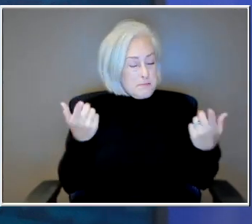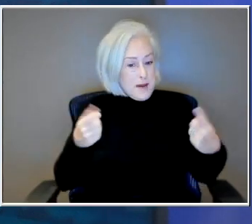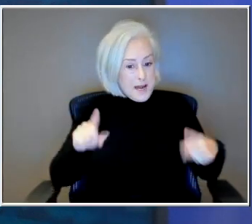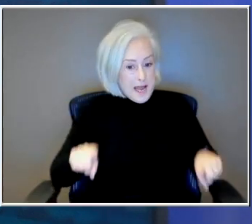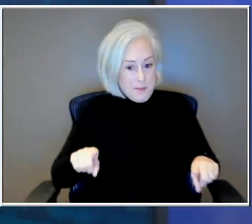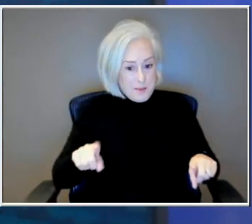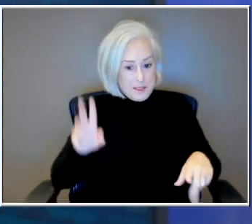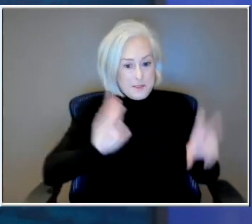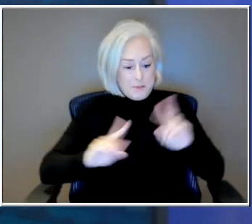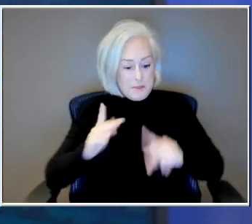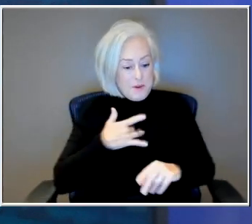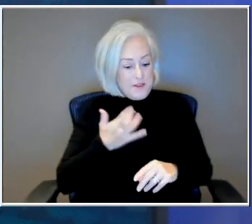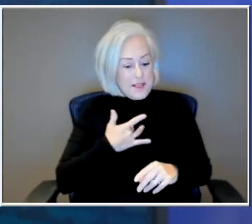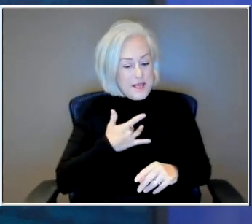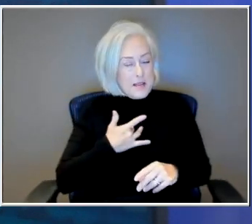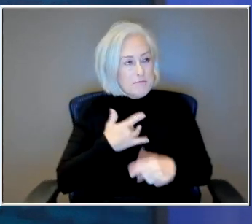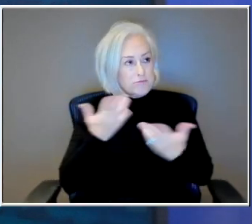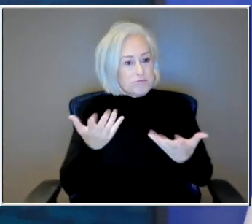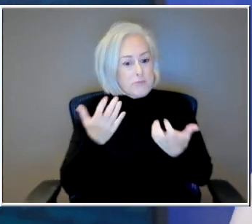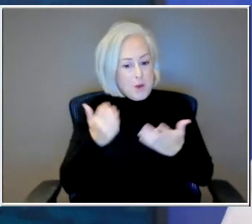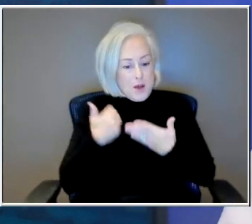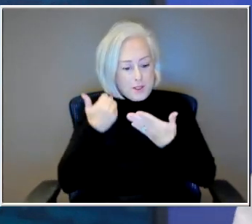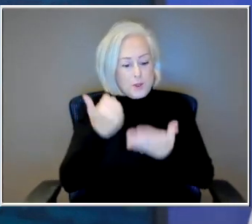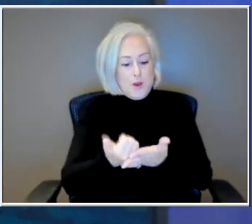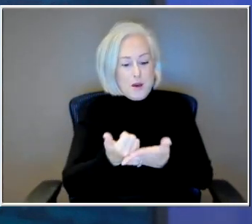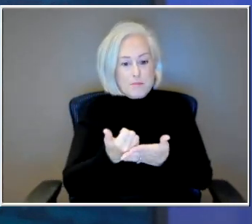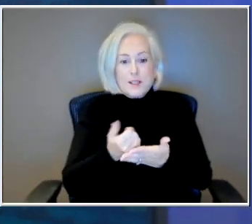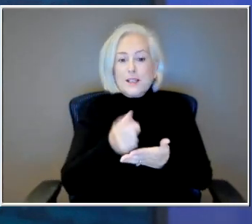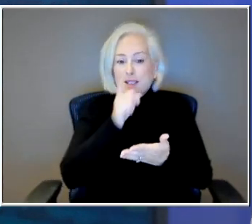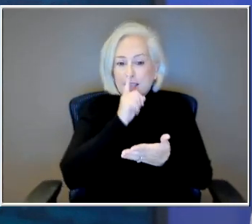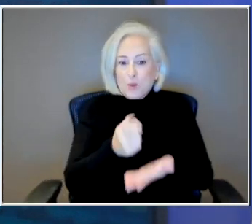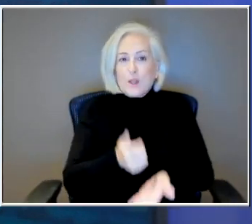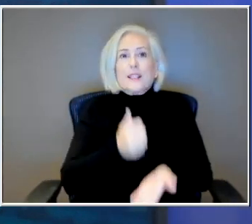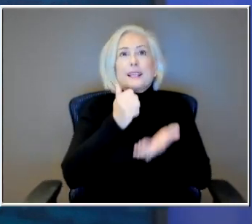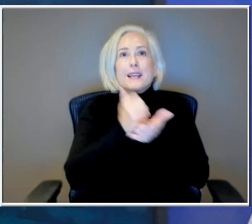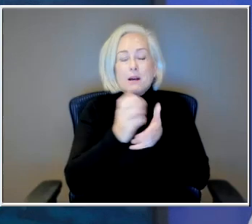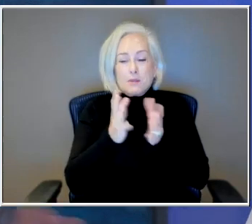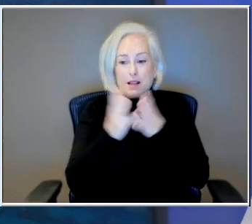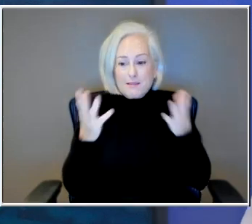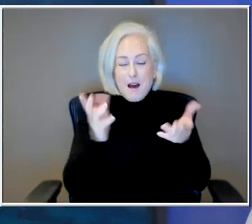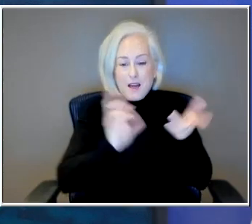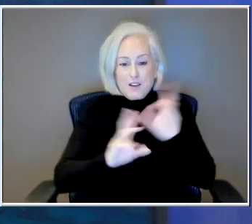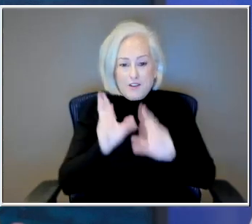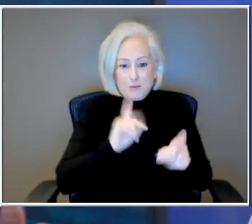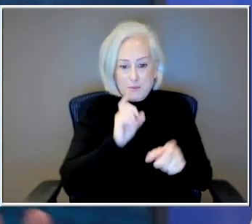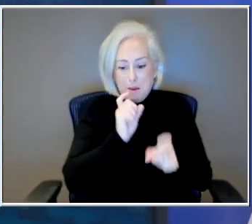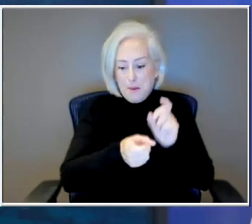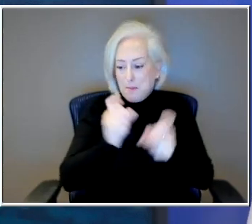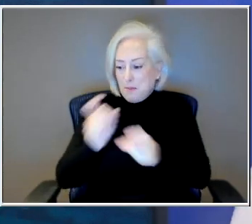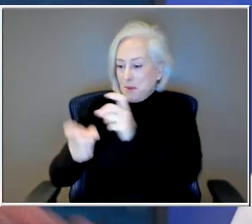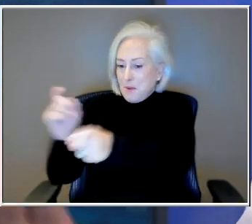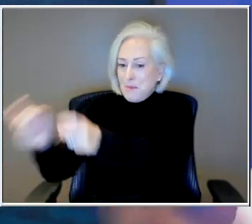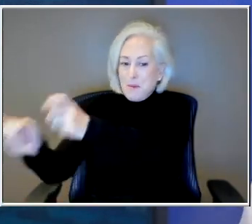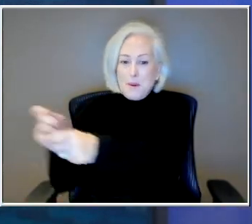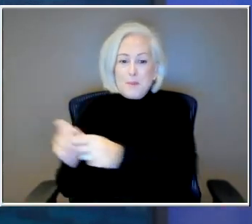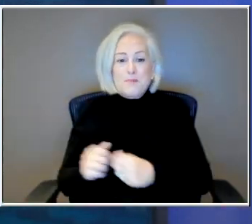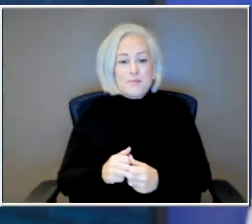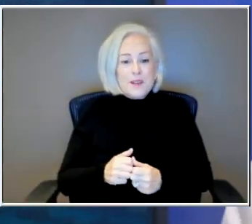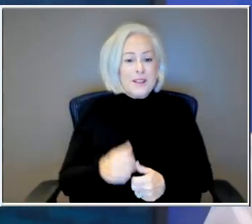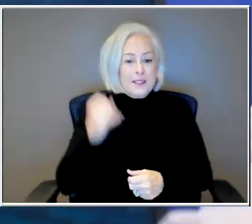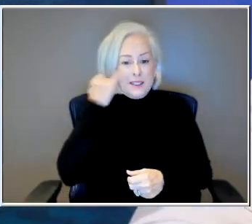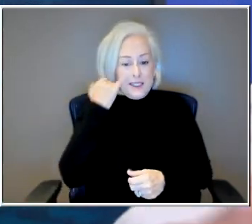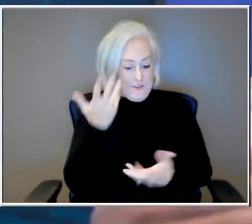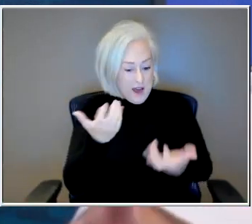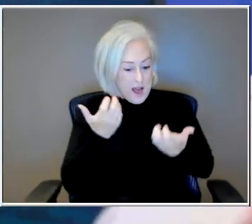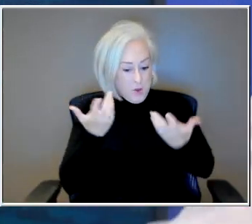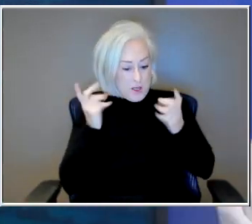they want to do that, and it really helps a whole chain kick off, because if I had to donate to Sean and I wasn't the right blood type, well, maybe somebody else is,